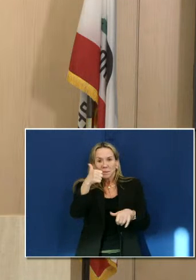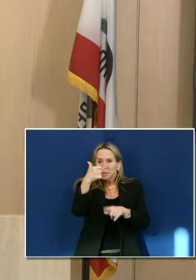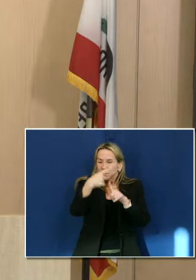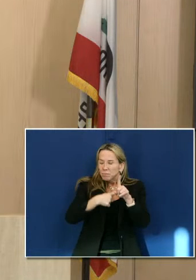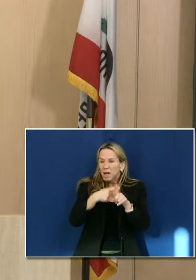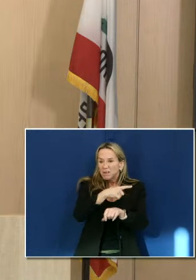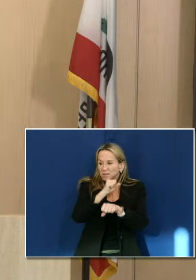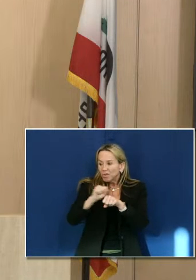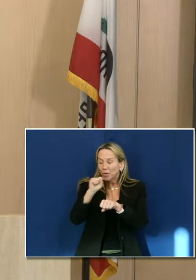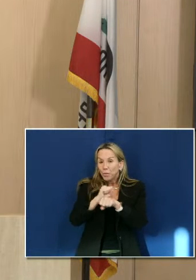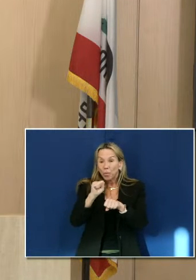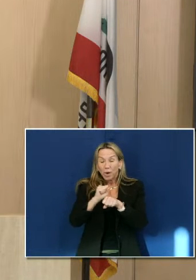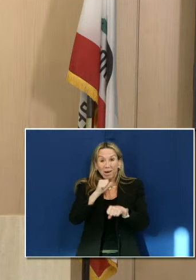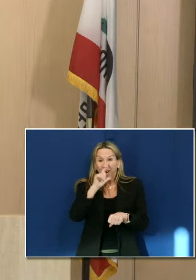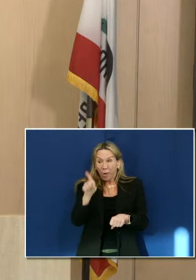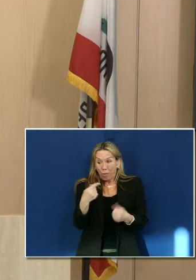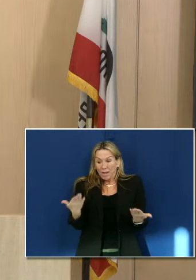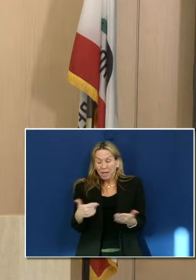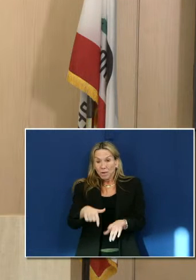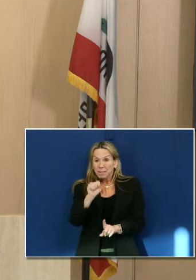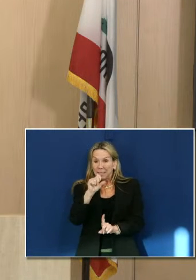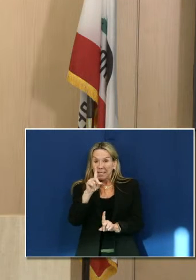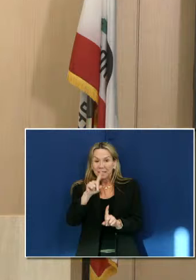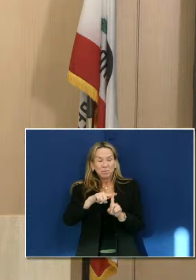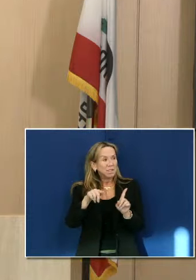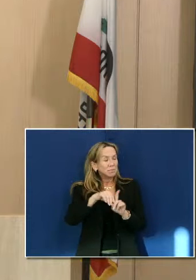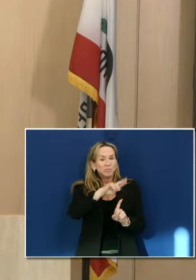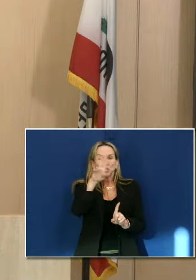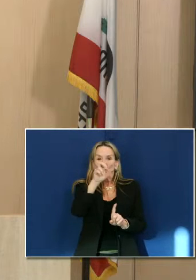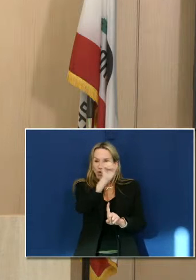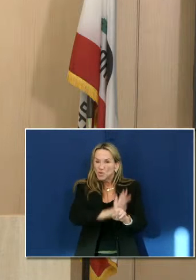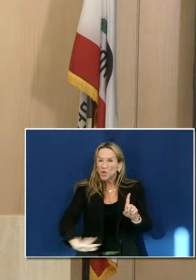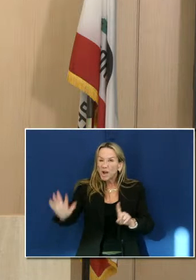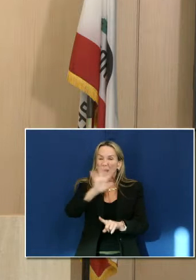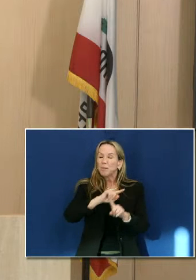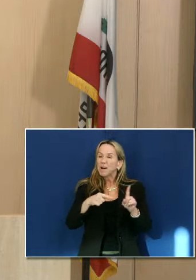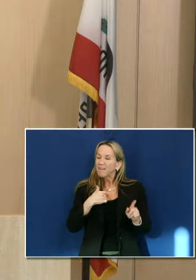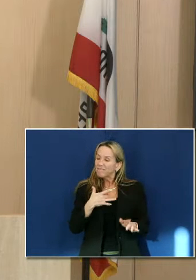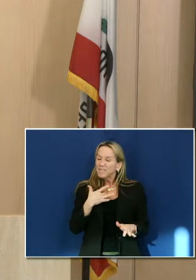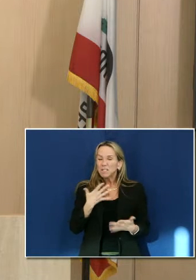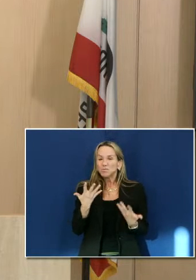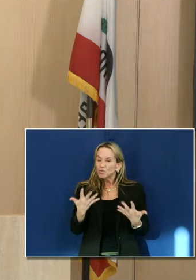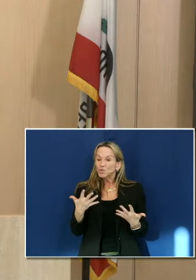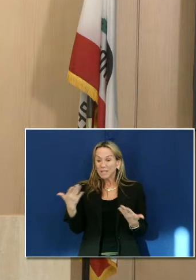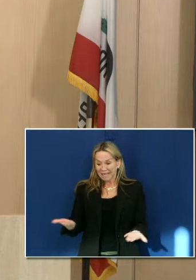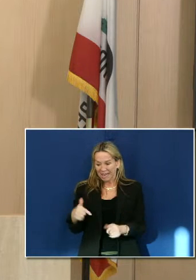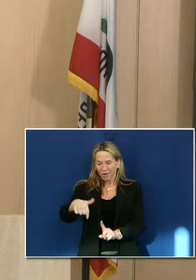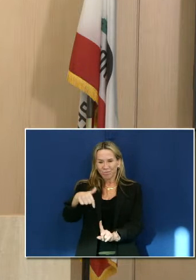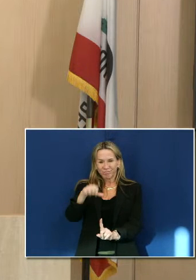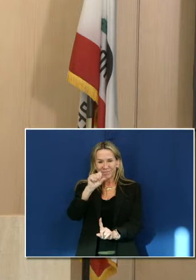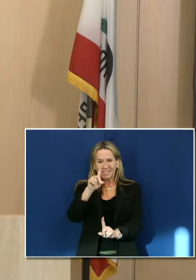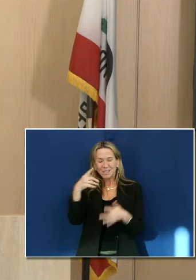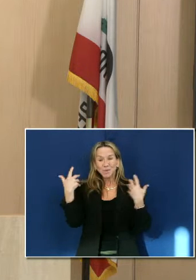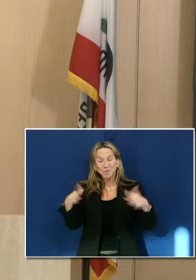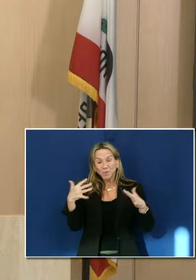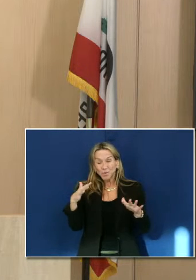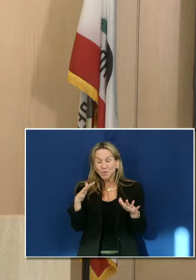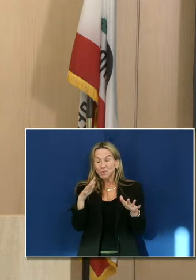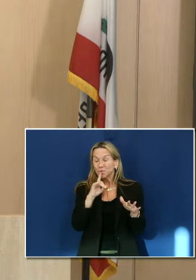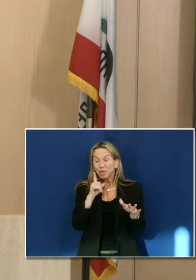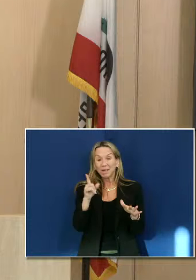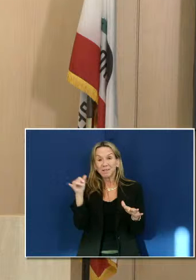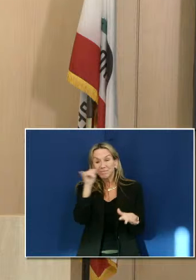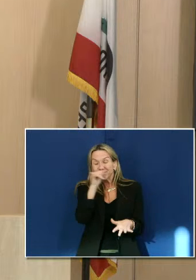not only here in San Diego, but across our country, but right here in our own hometown. The work has been amazing. The camaraderie between